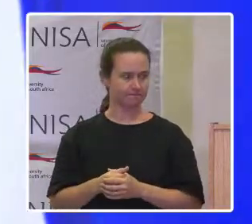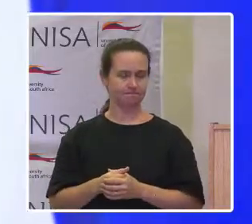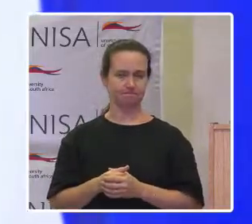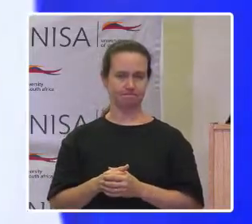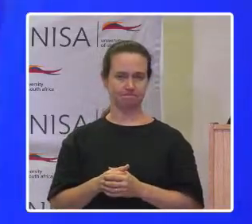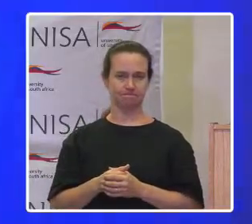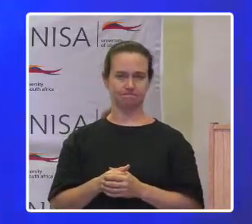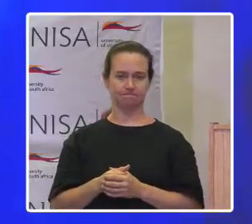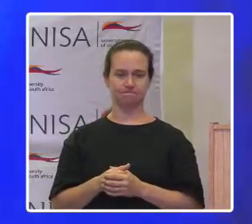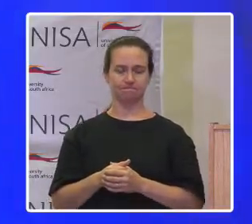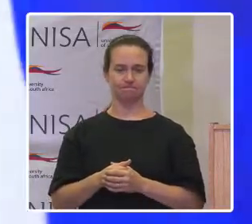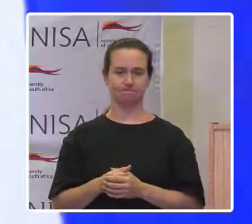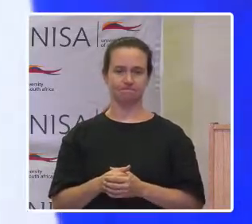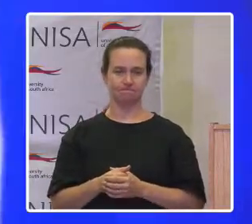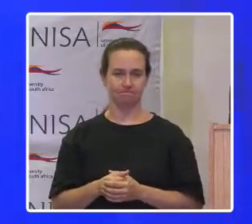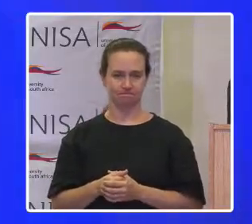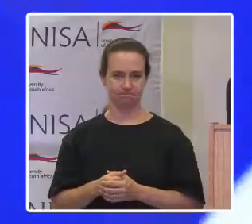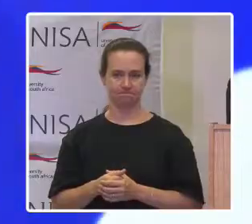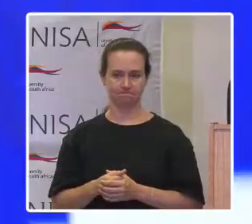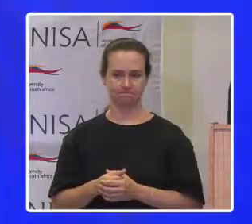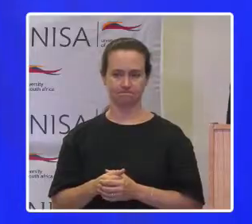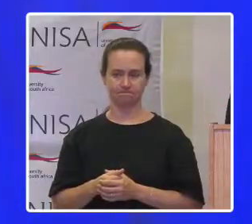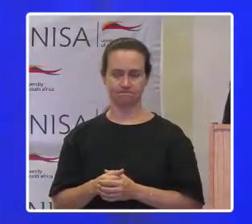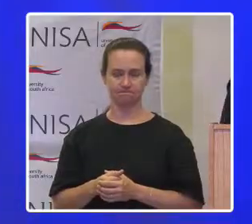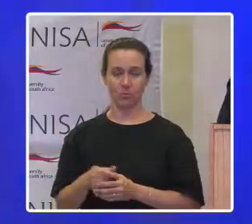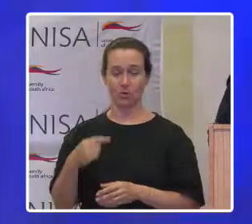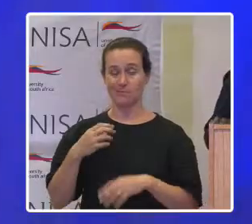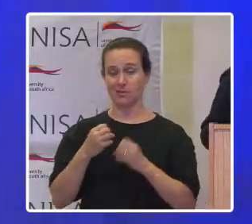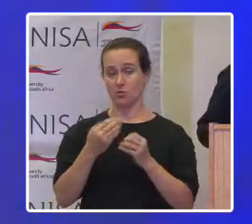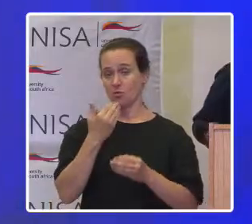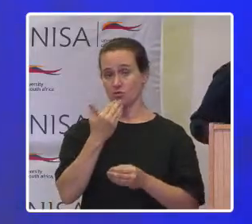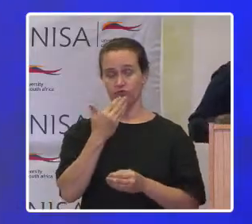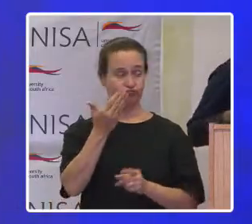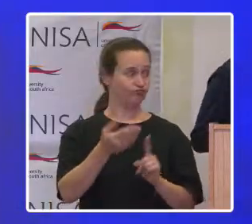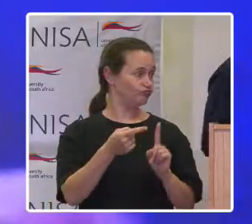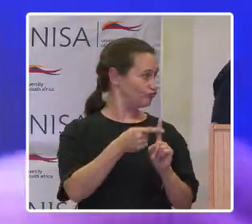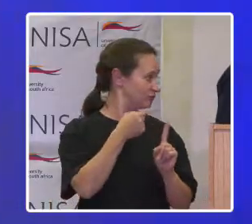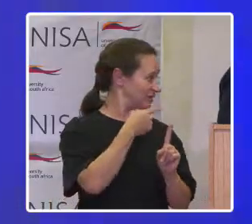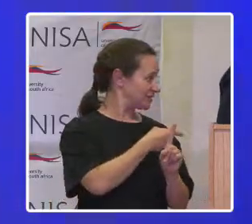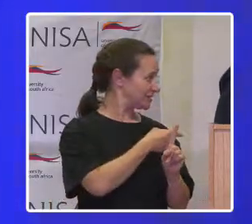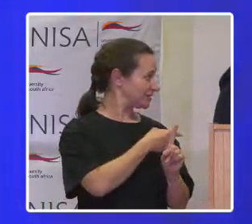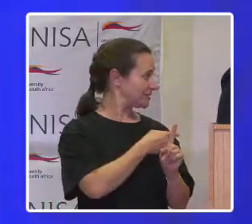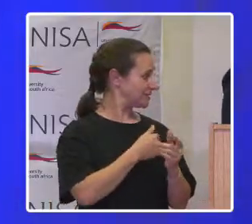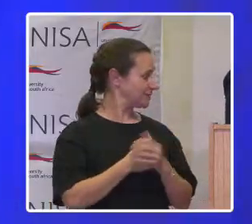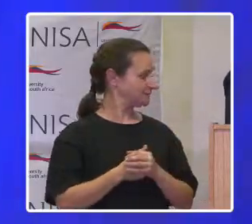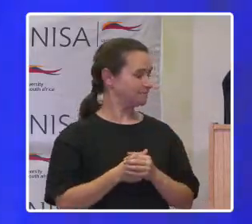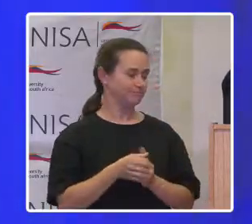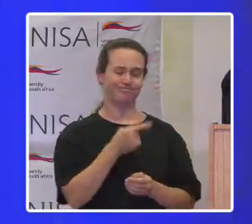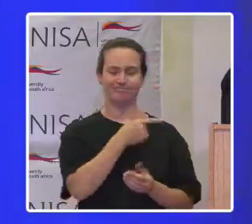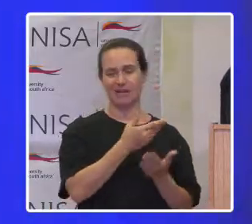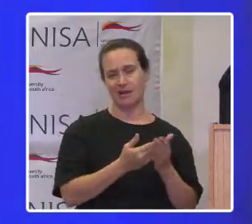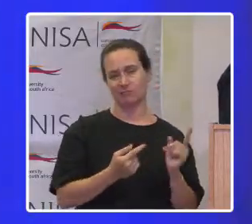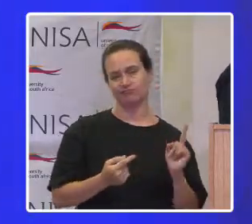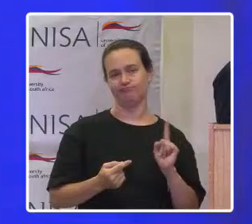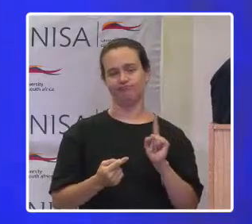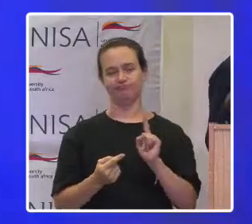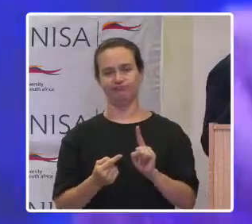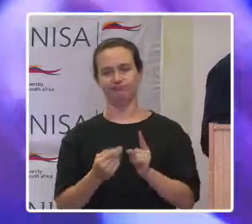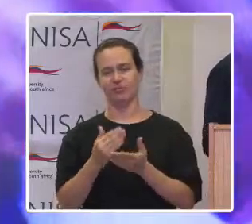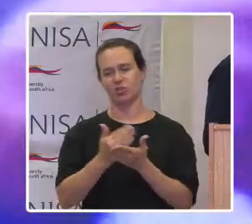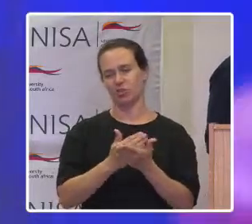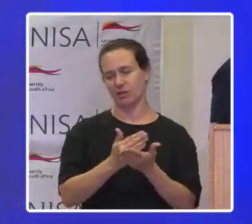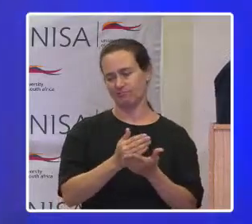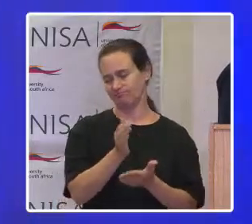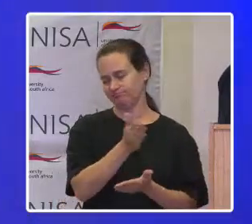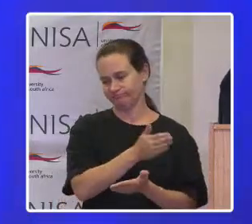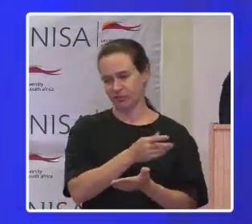discussing this afternoon. So I'll start with you, Sarah. If you can just share from your